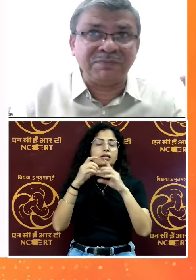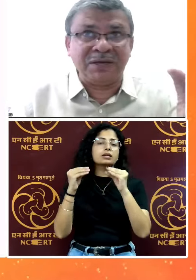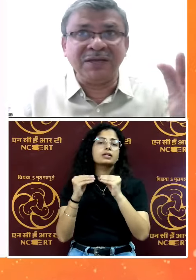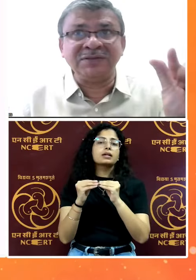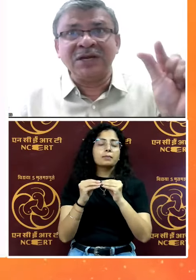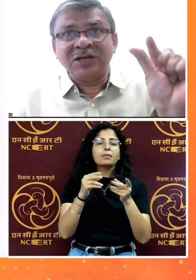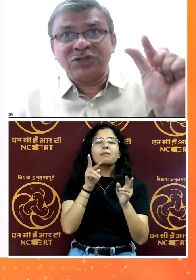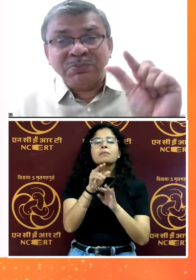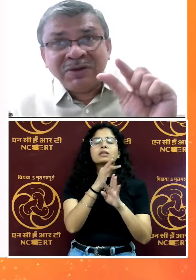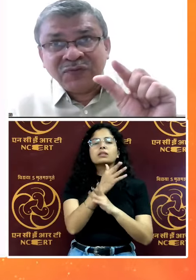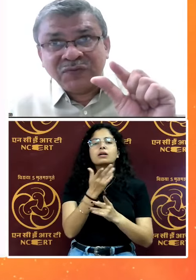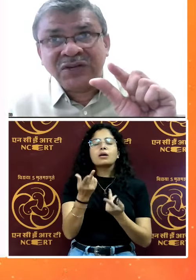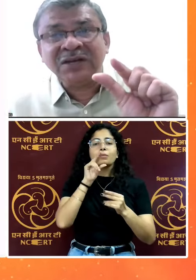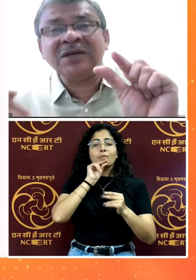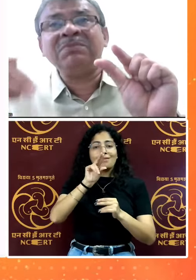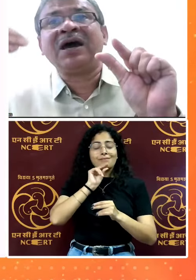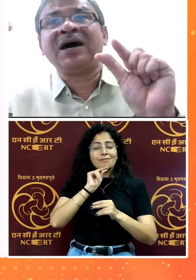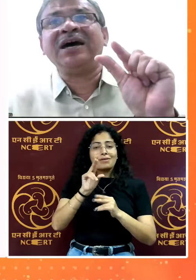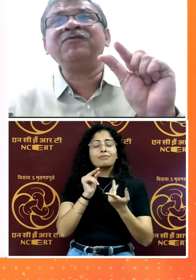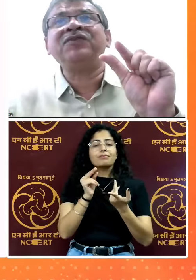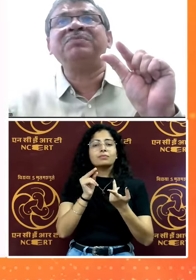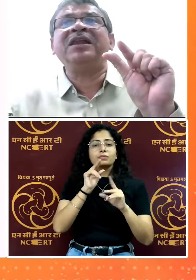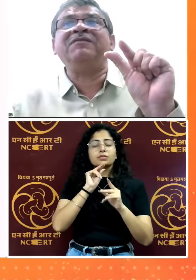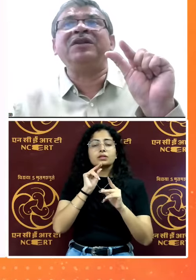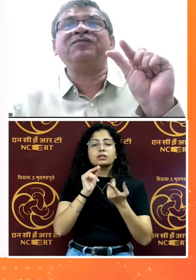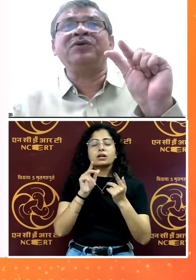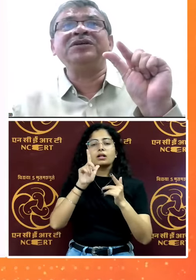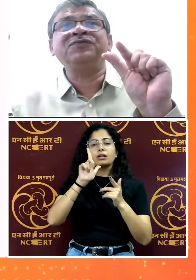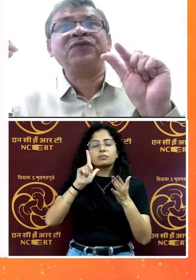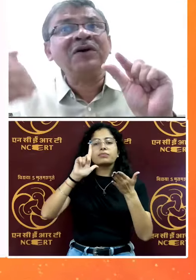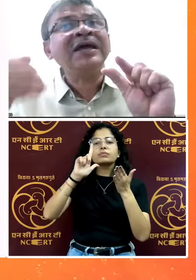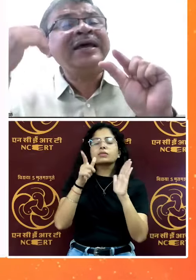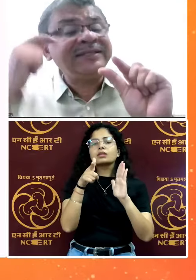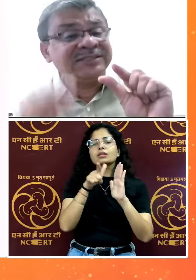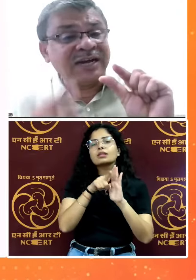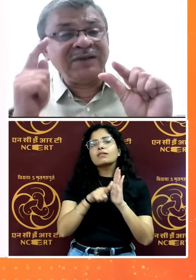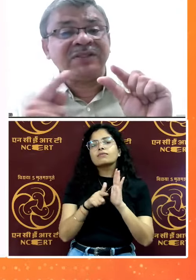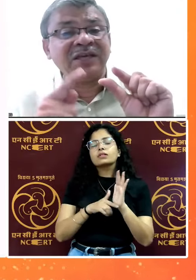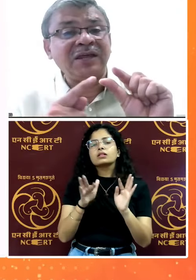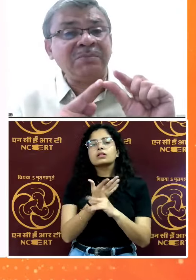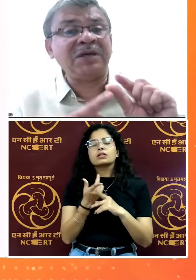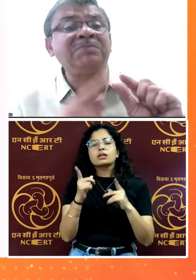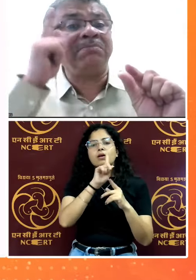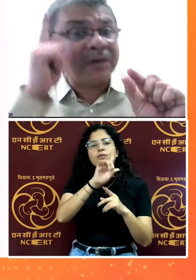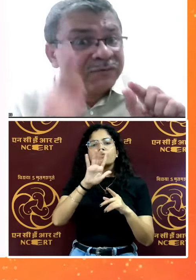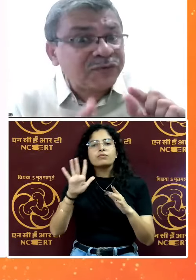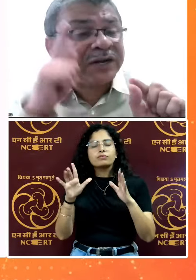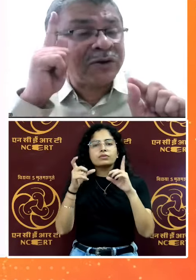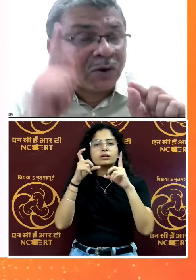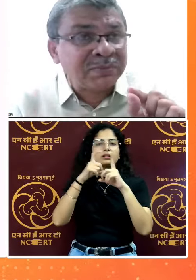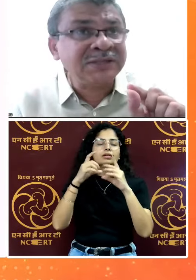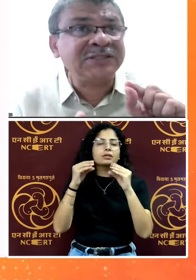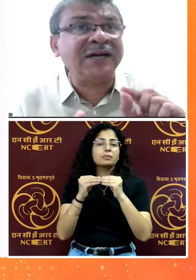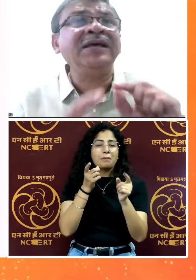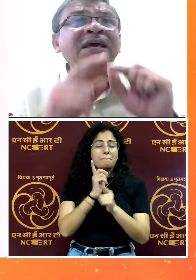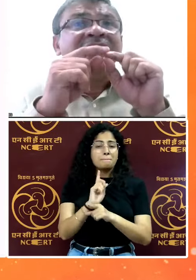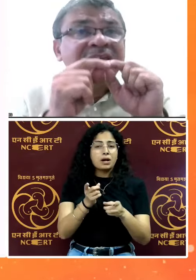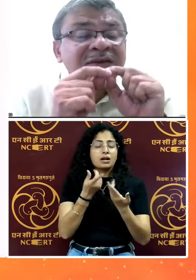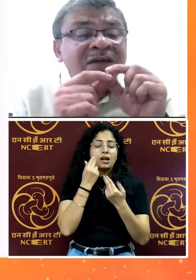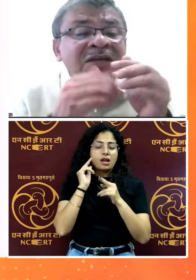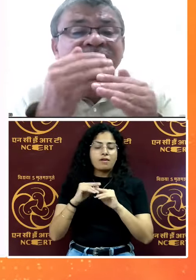of the speech should be 15 dB higher from the level of noise for a child with hearing impairment. But for a normal